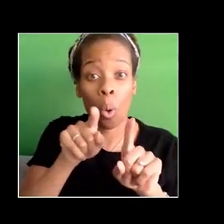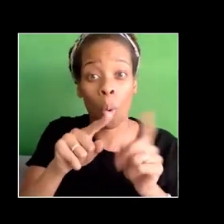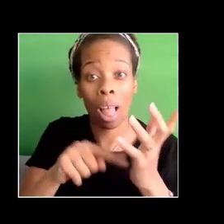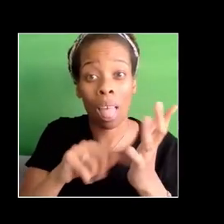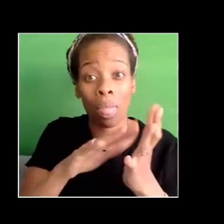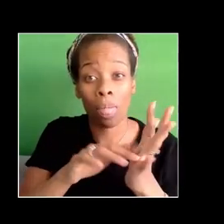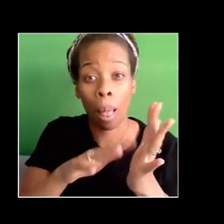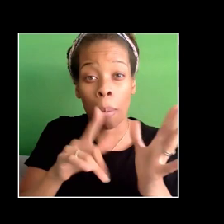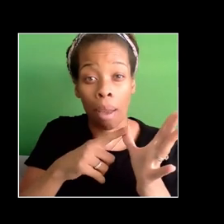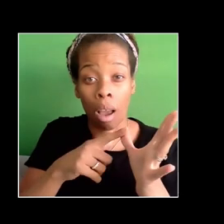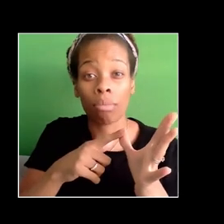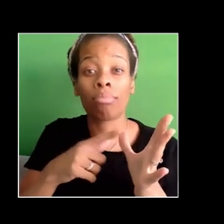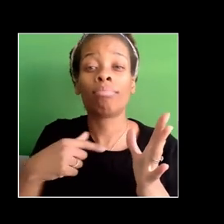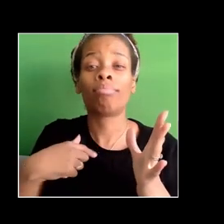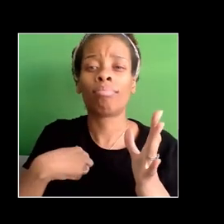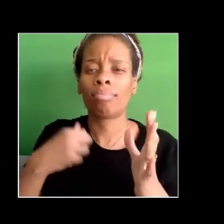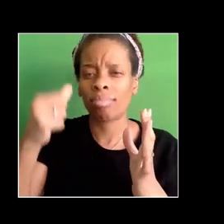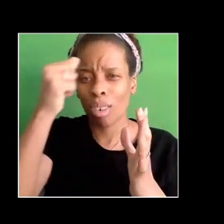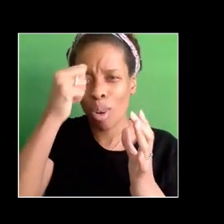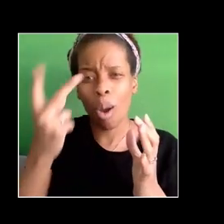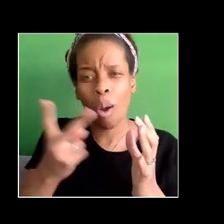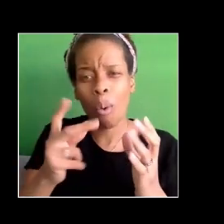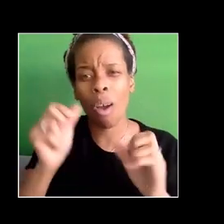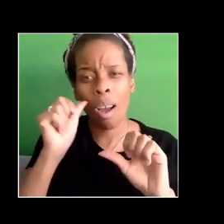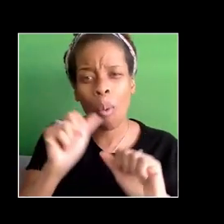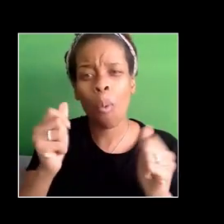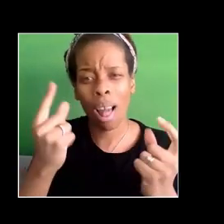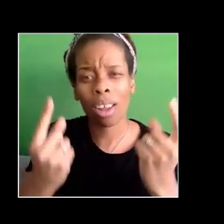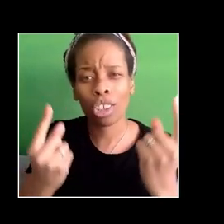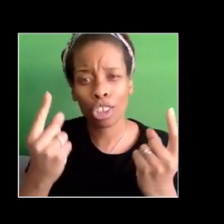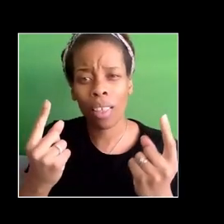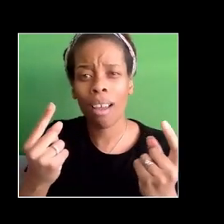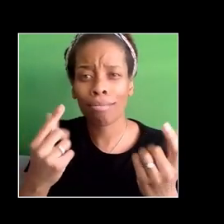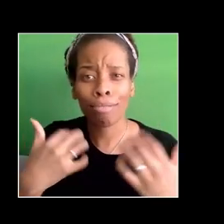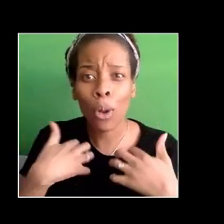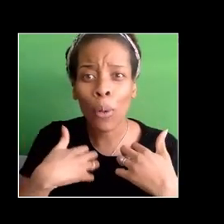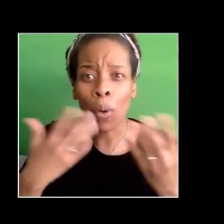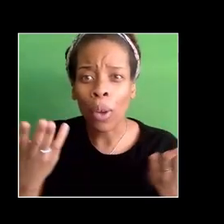but also I know great friends. We're really looking forward to hearing from you both.